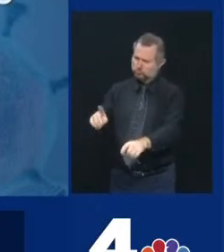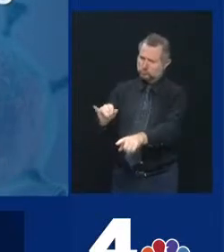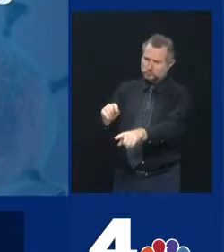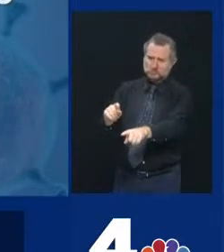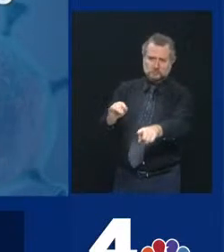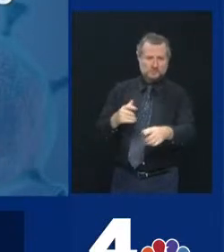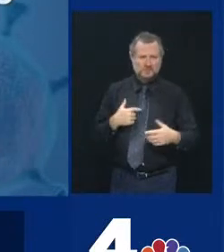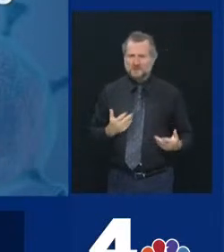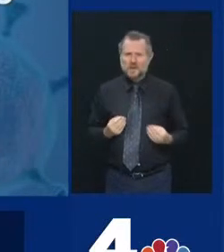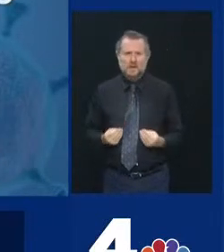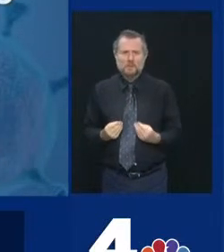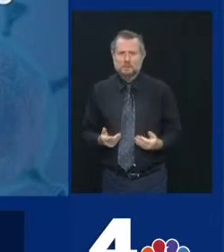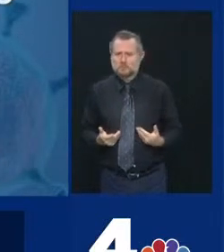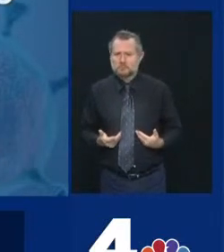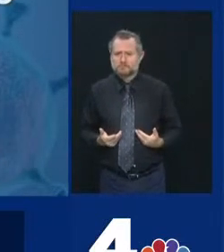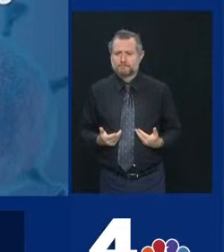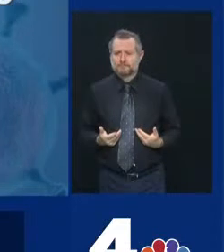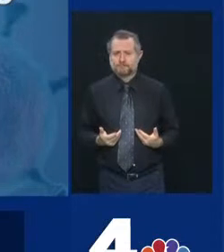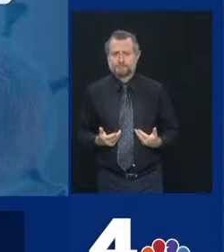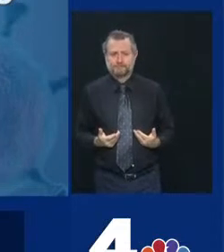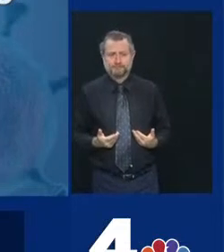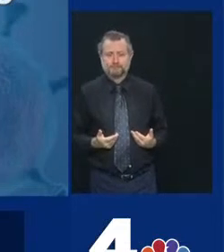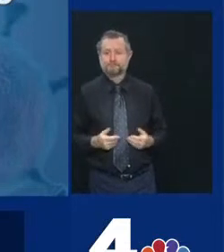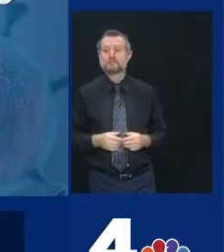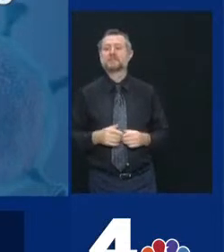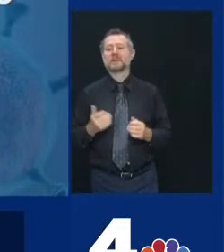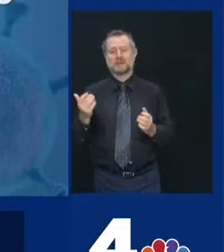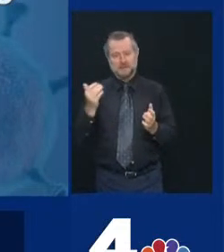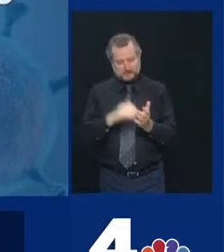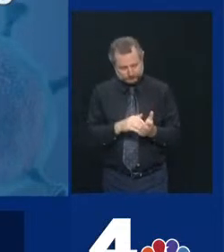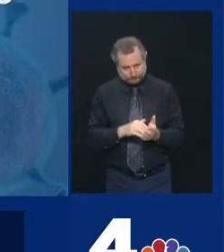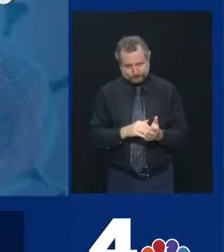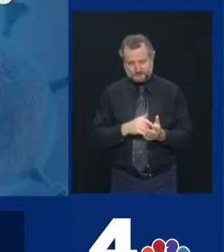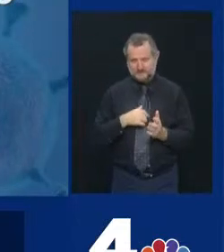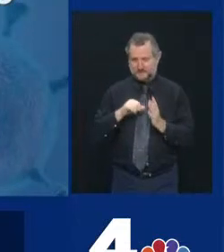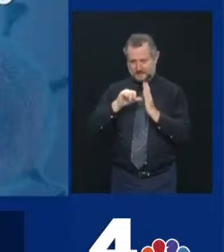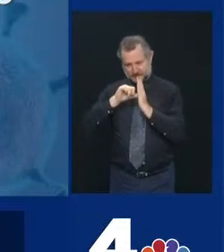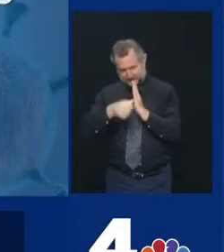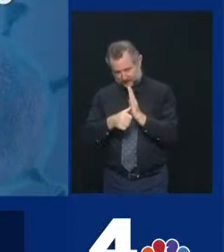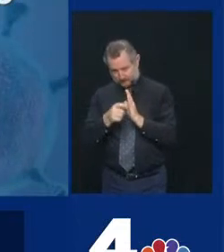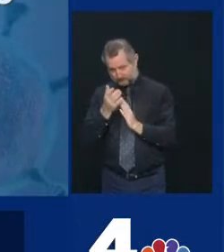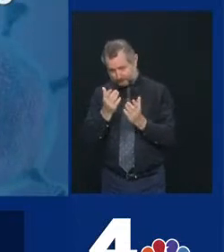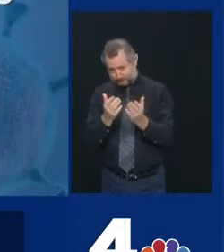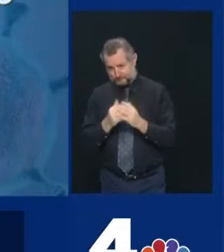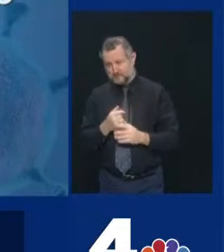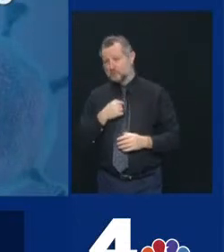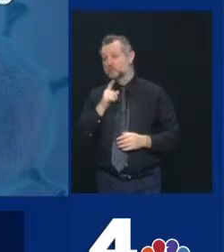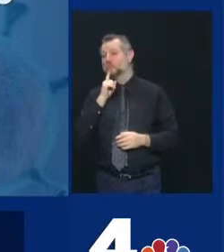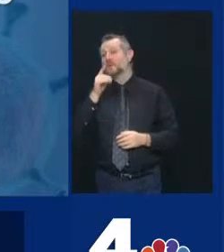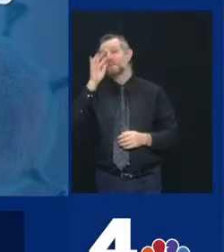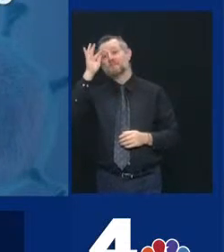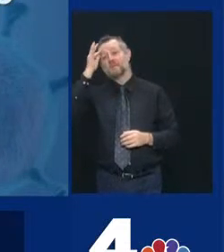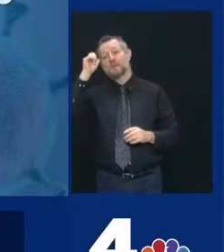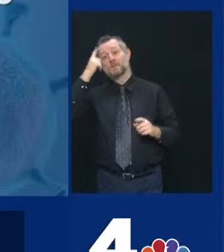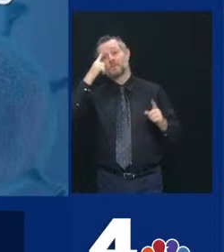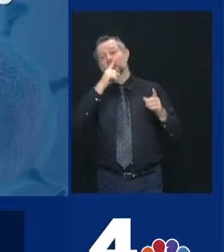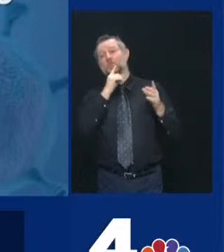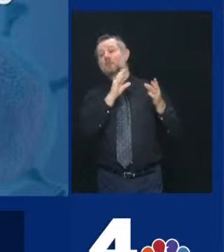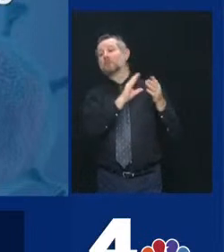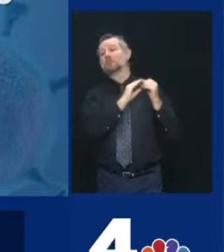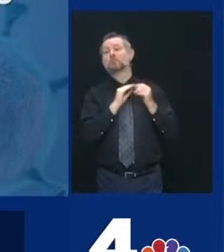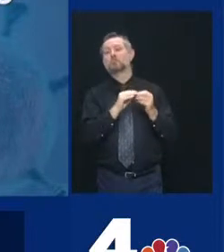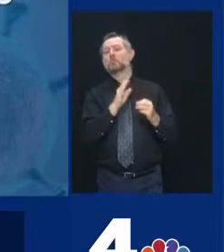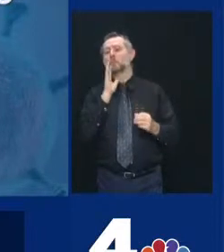So again, I'm sure what the federal government is talking about is, we'll approve